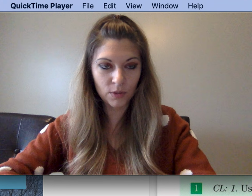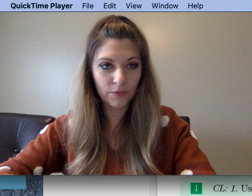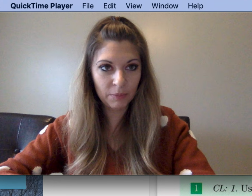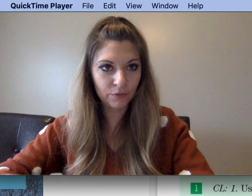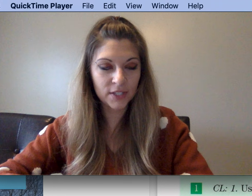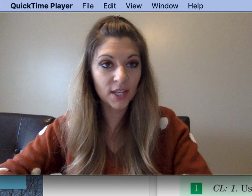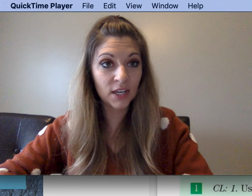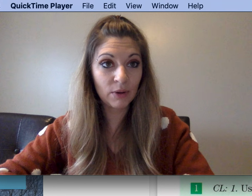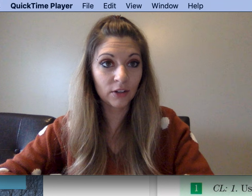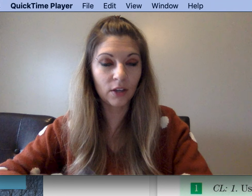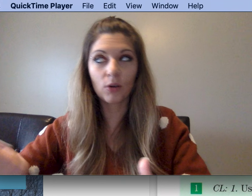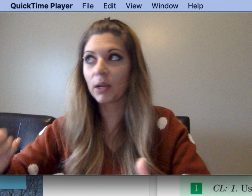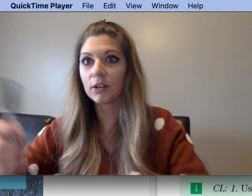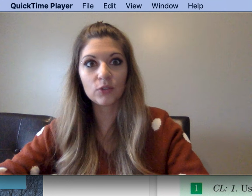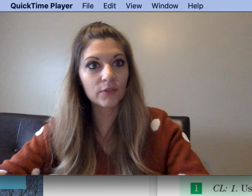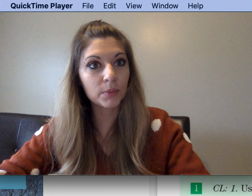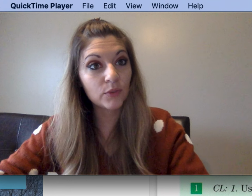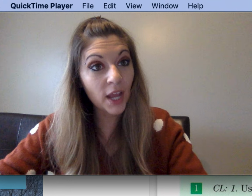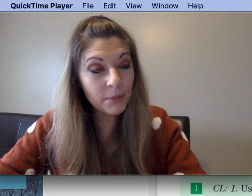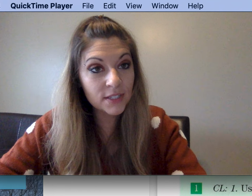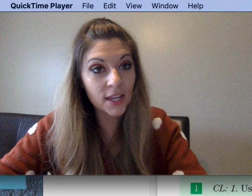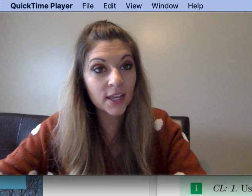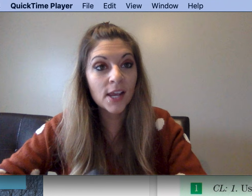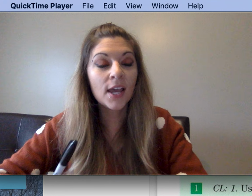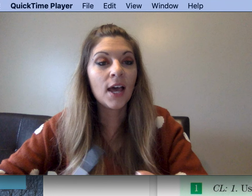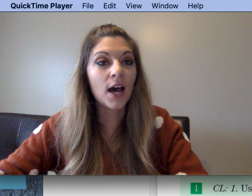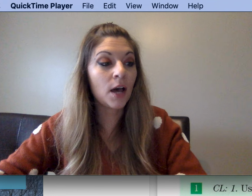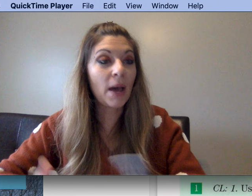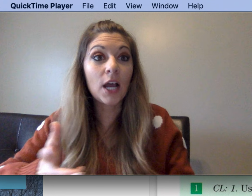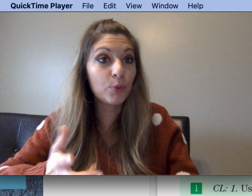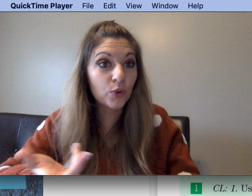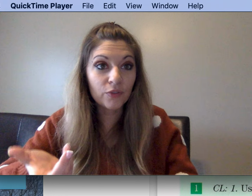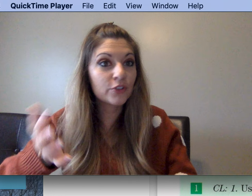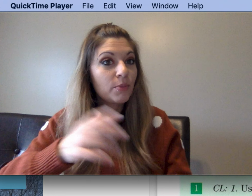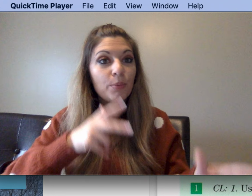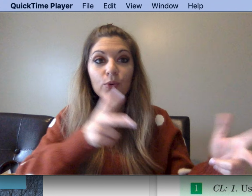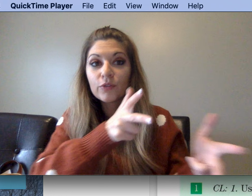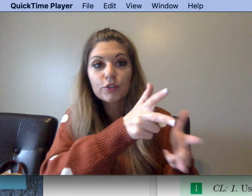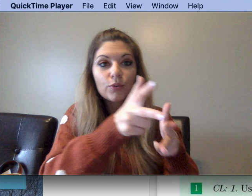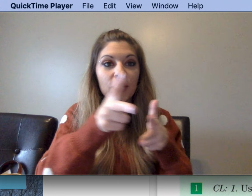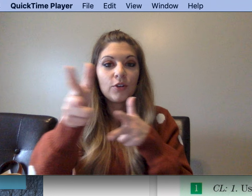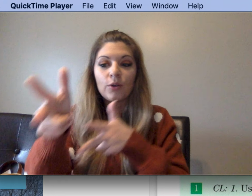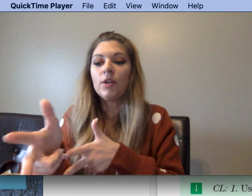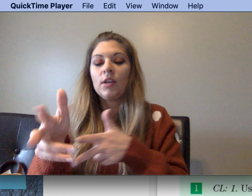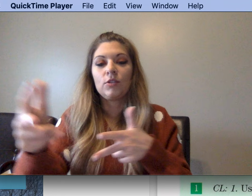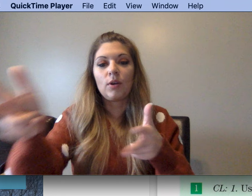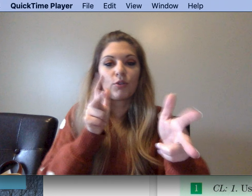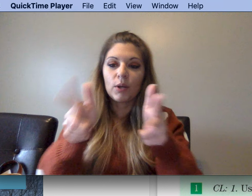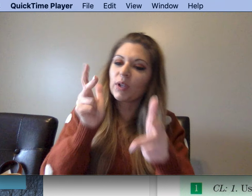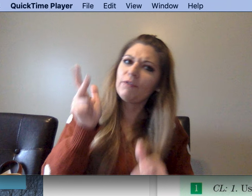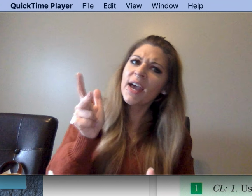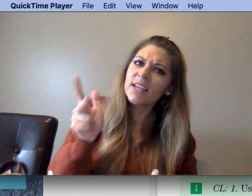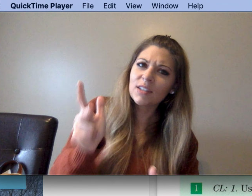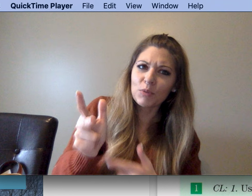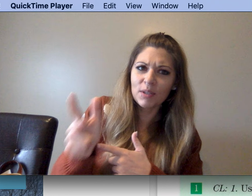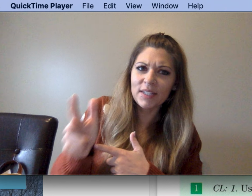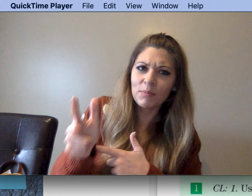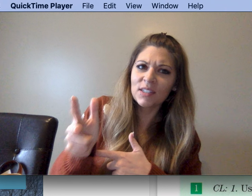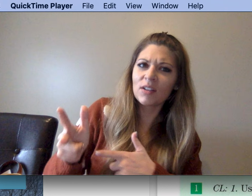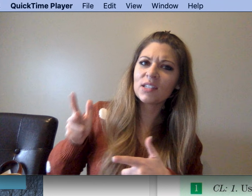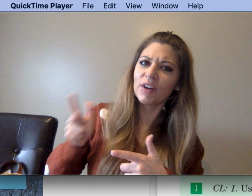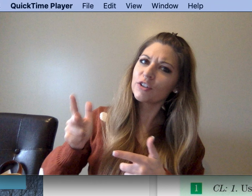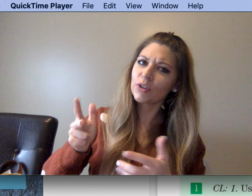conversations with our family and friends anyway are like, oh my God, you'll never believe what happened today. I got pulled over. So my pulled over story, So I was going really fast. I'm